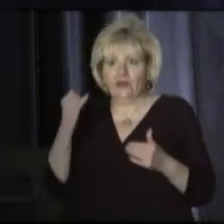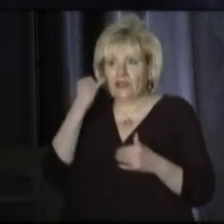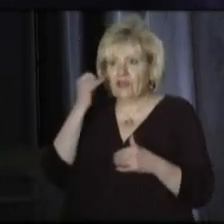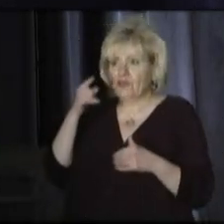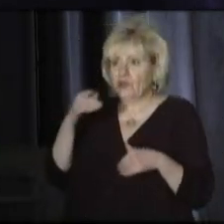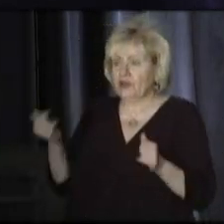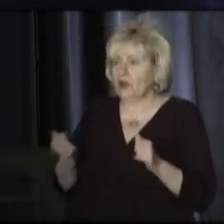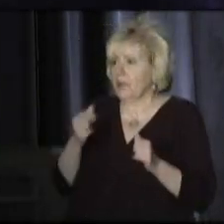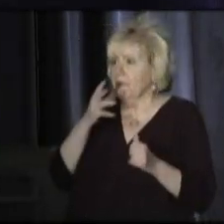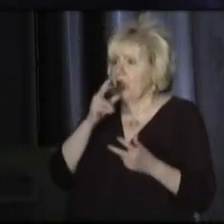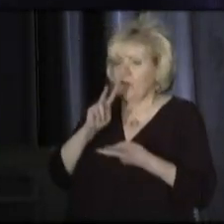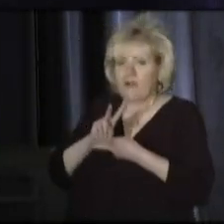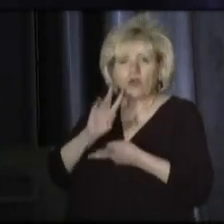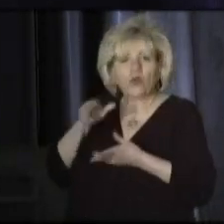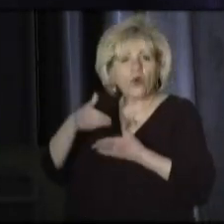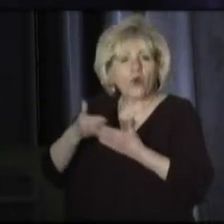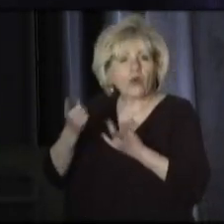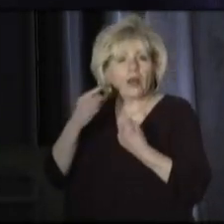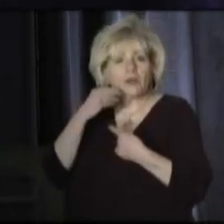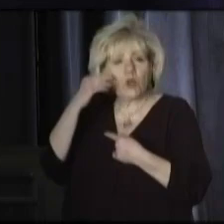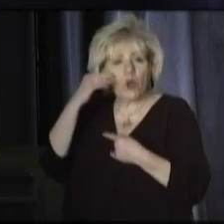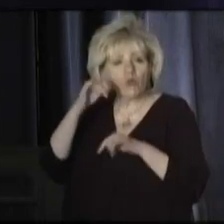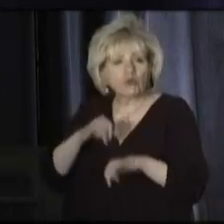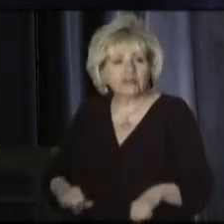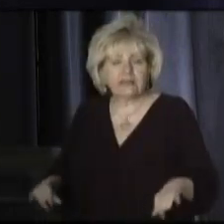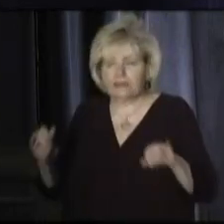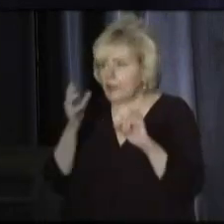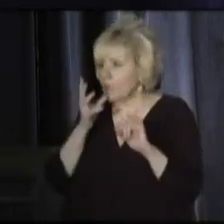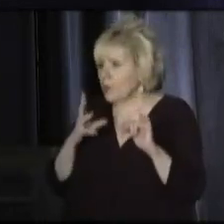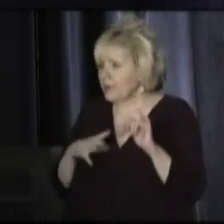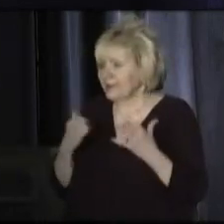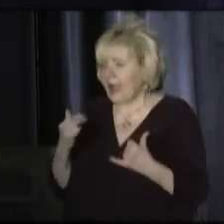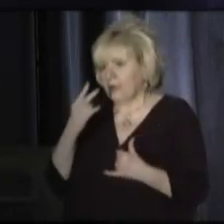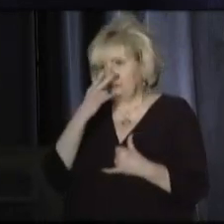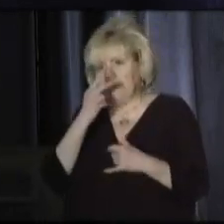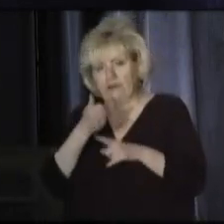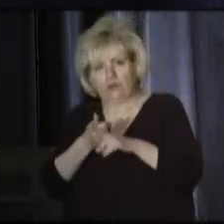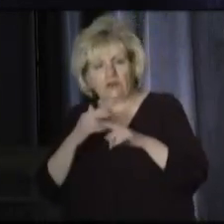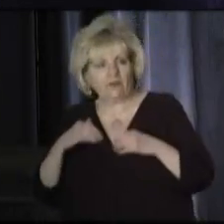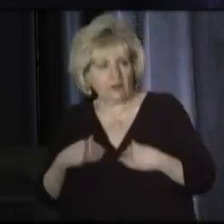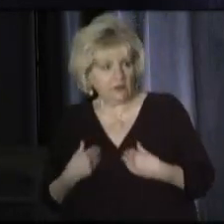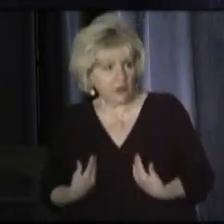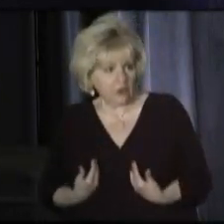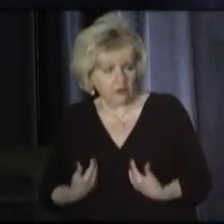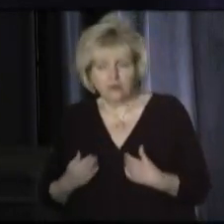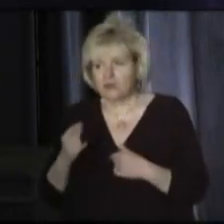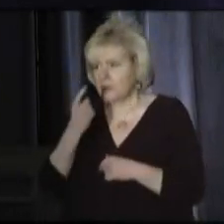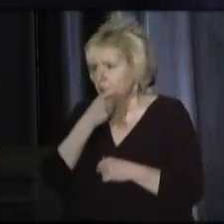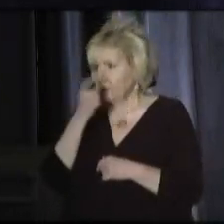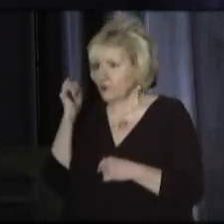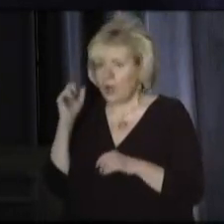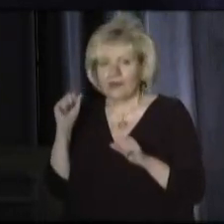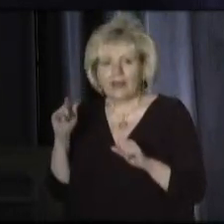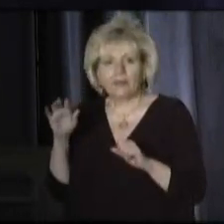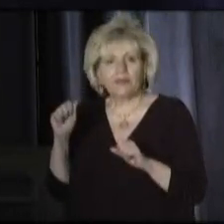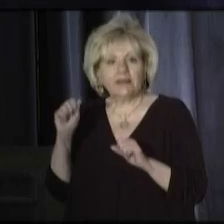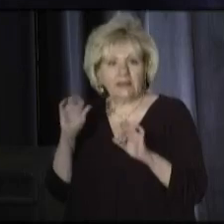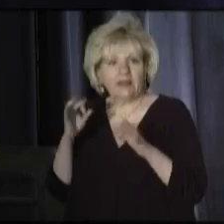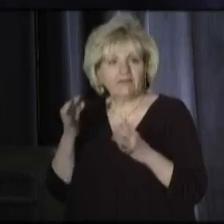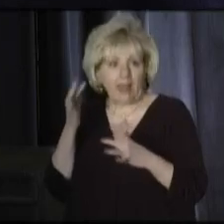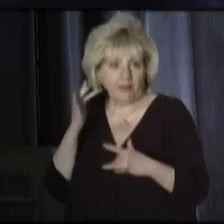New York Times bestseller stickers, though mine only had a few finger smudges. Quotes on the back read, "Groundbreaking,